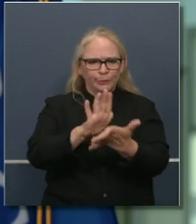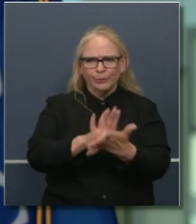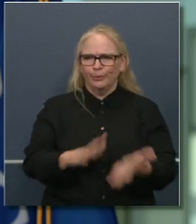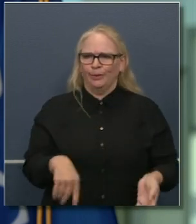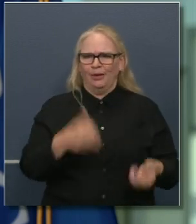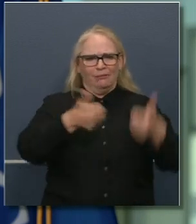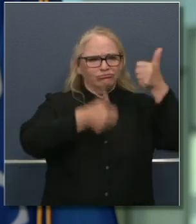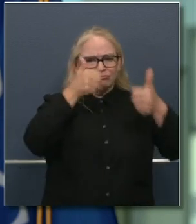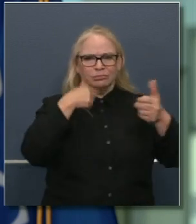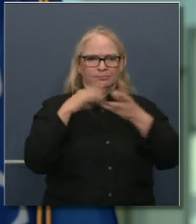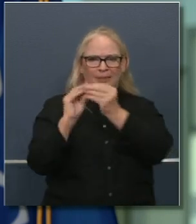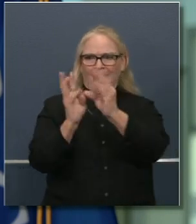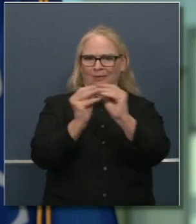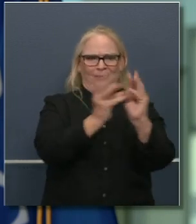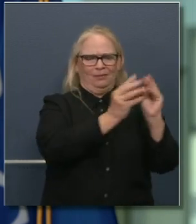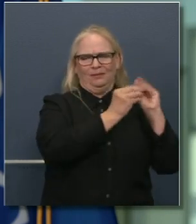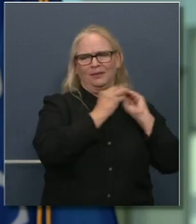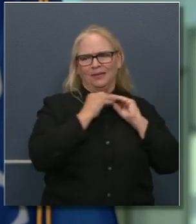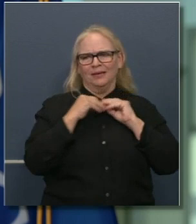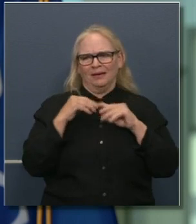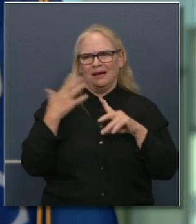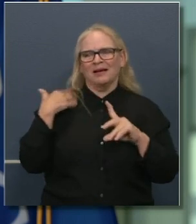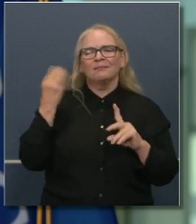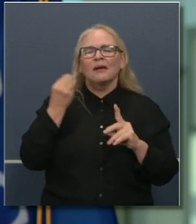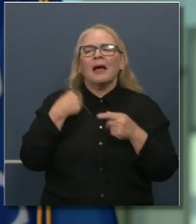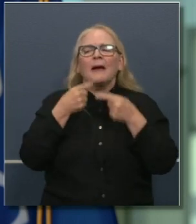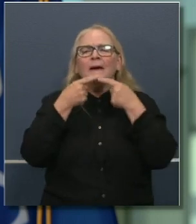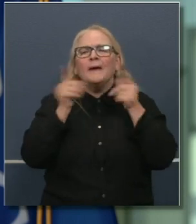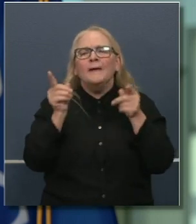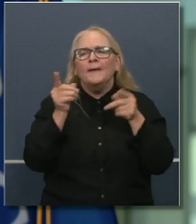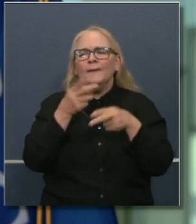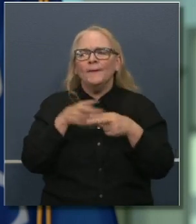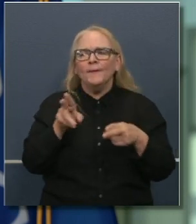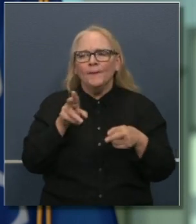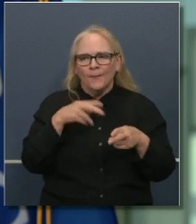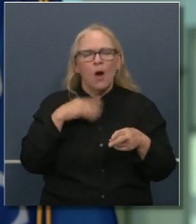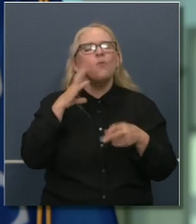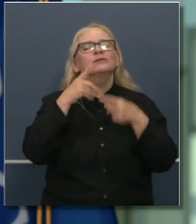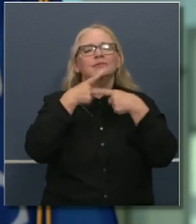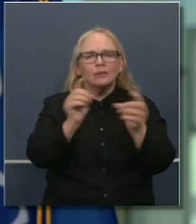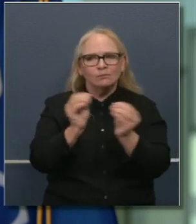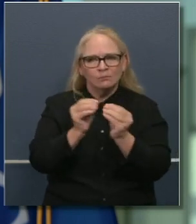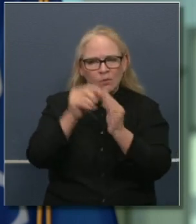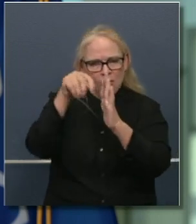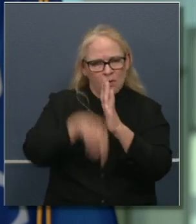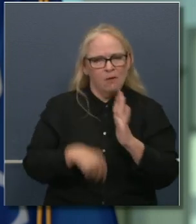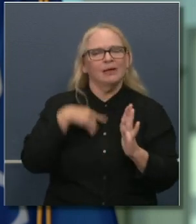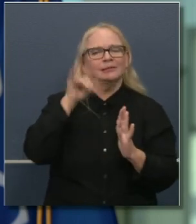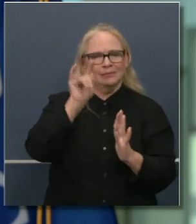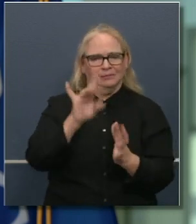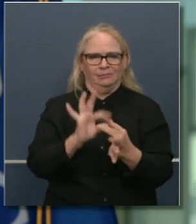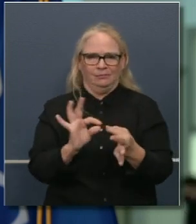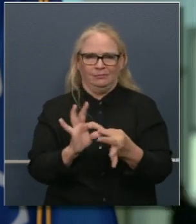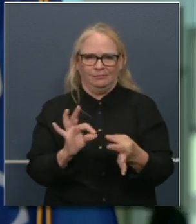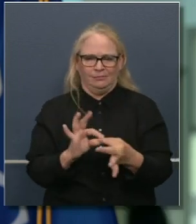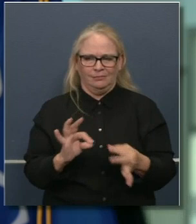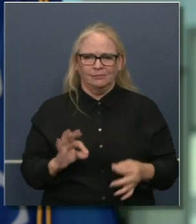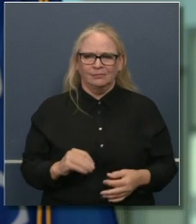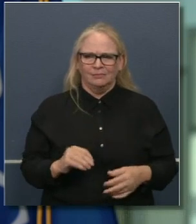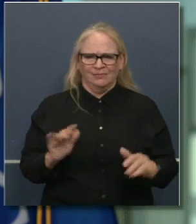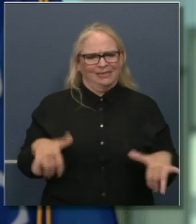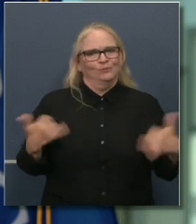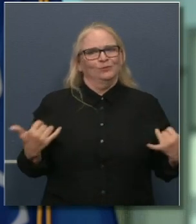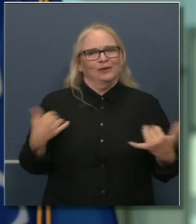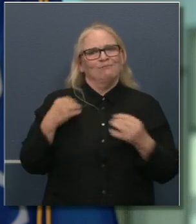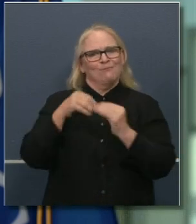the expectation that we'd be rolling out this plan with a little bit more nuance and detail. And so we're just moving in